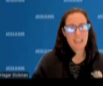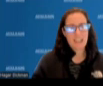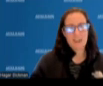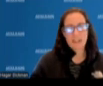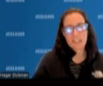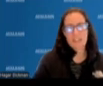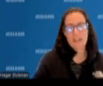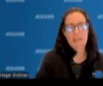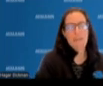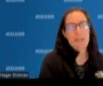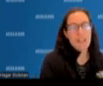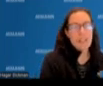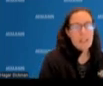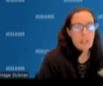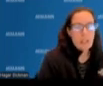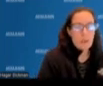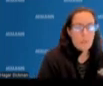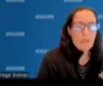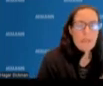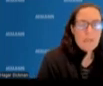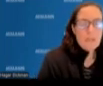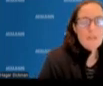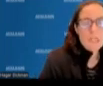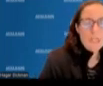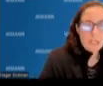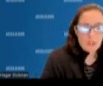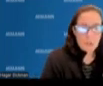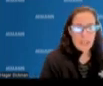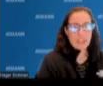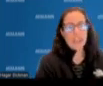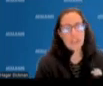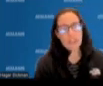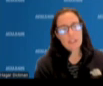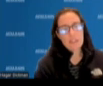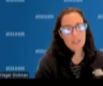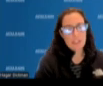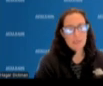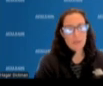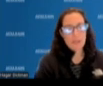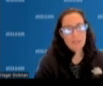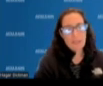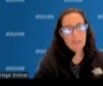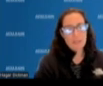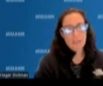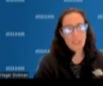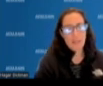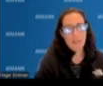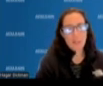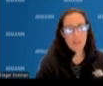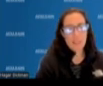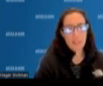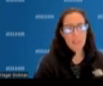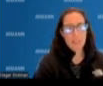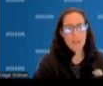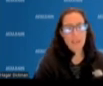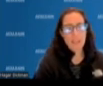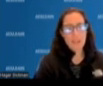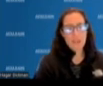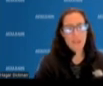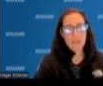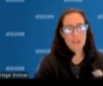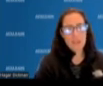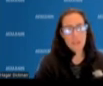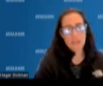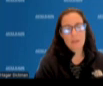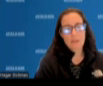Great. Okay, so we also think education is really important, and that's really